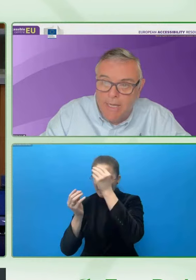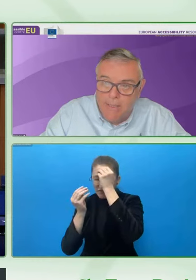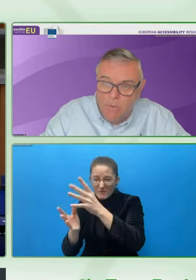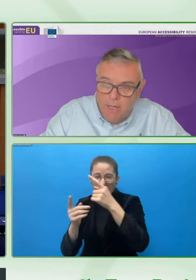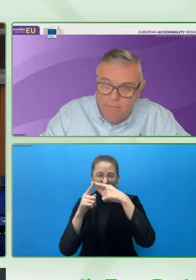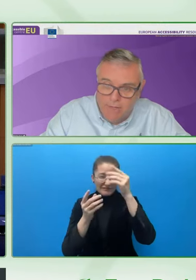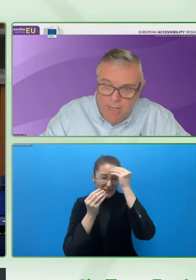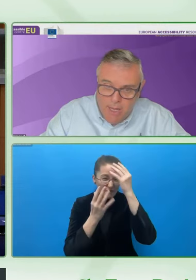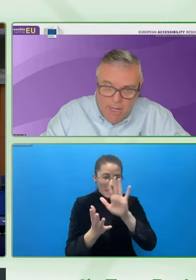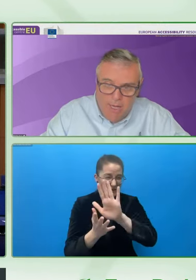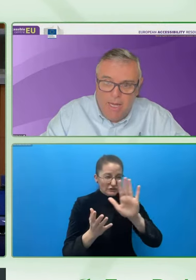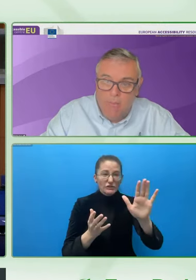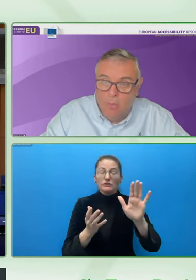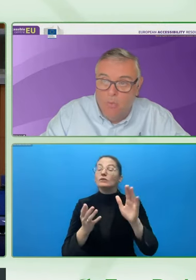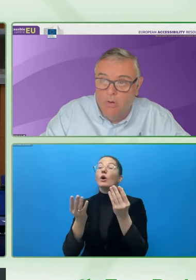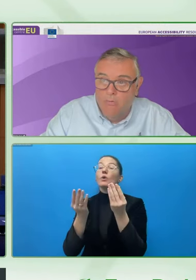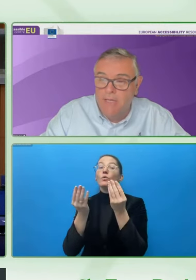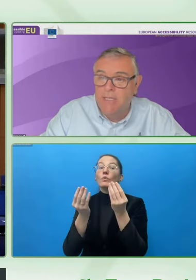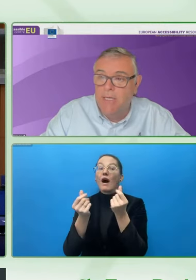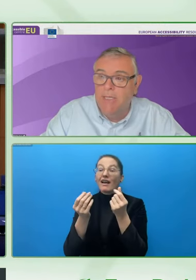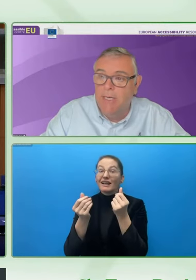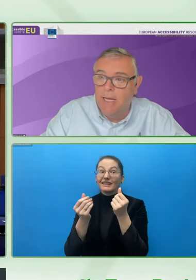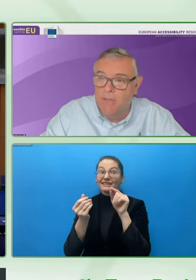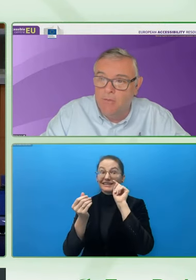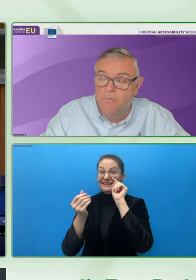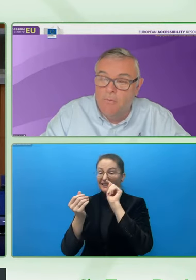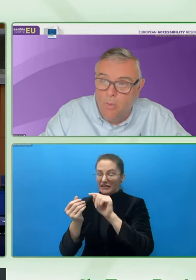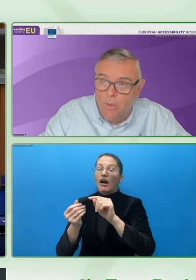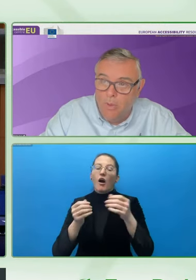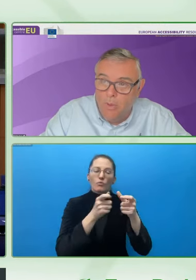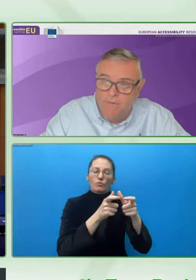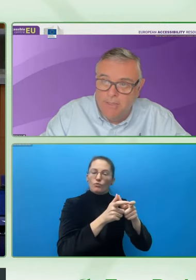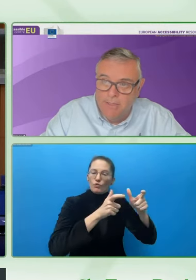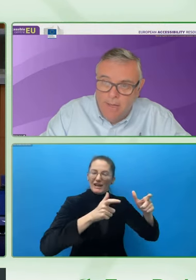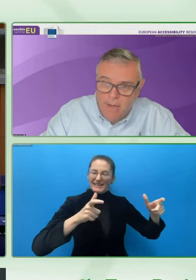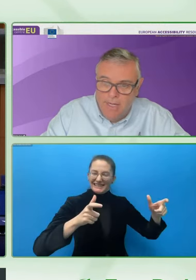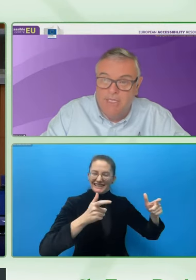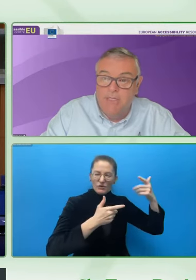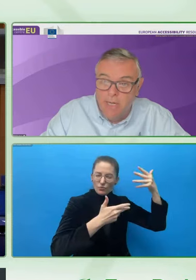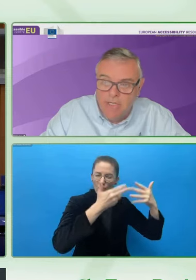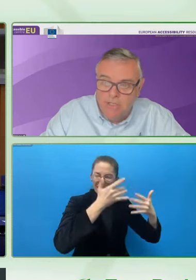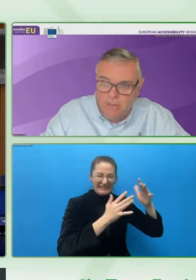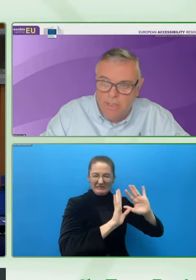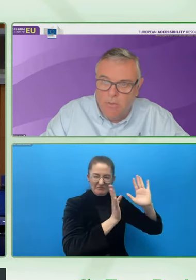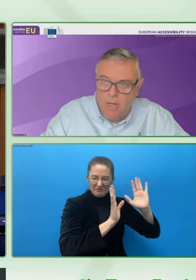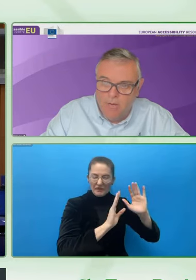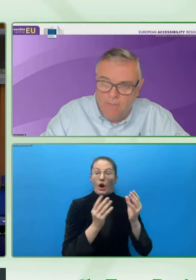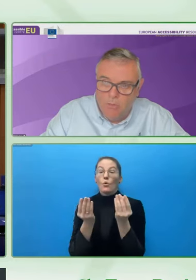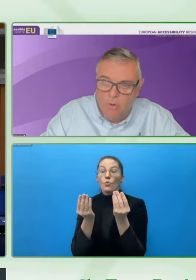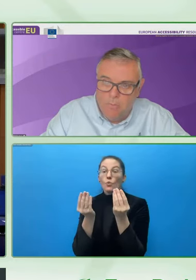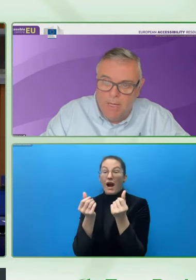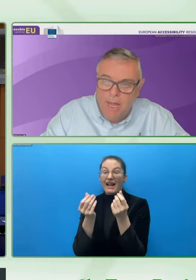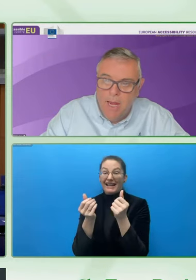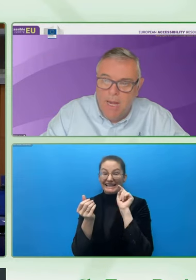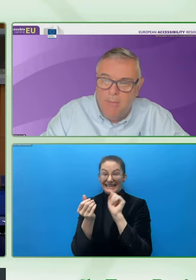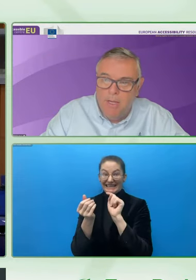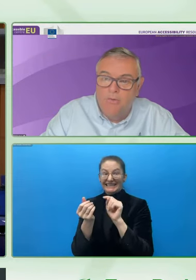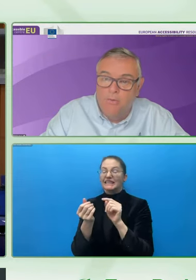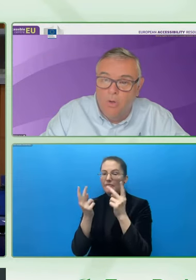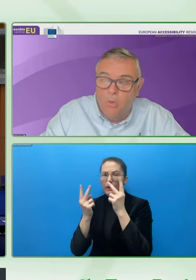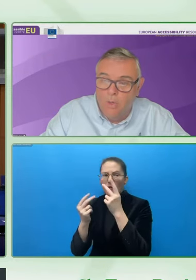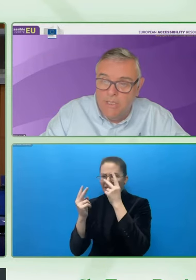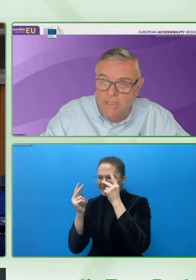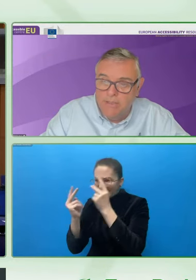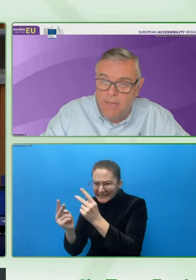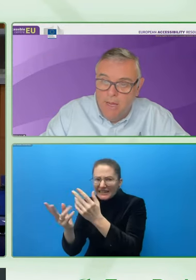for that, we have a pool of these indicators following the different legislation that we have at the European level